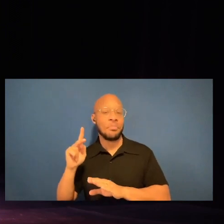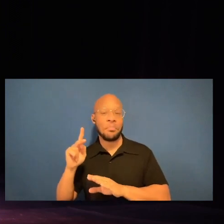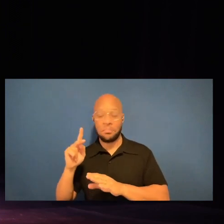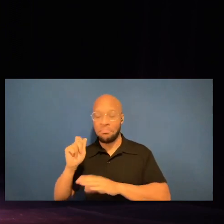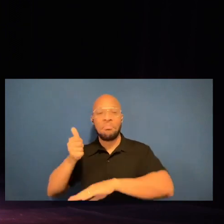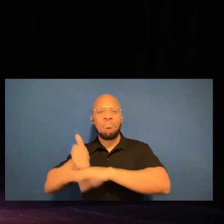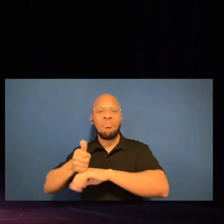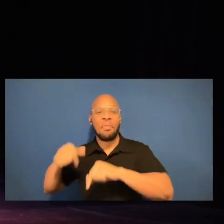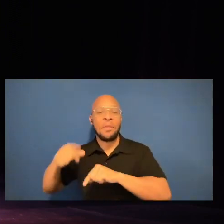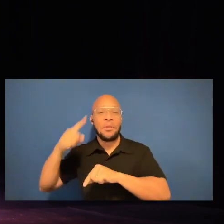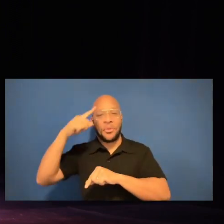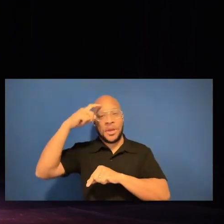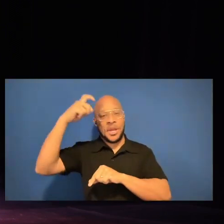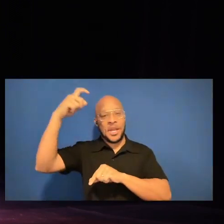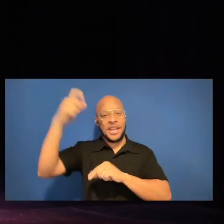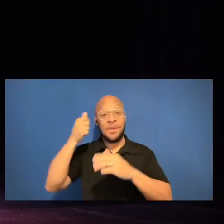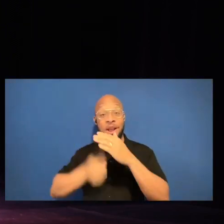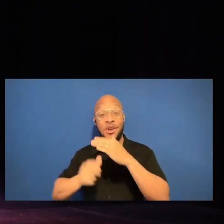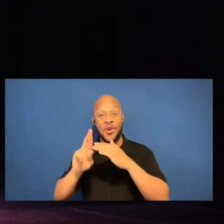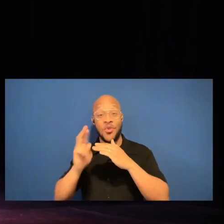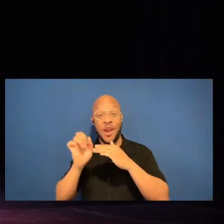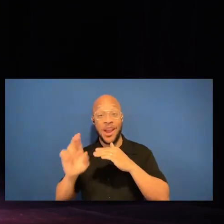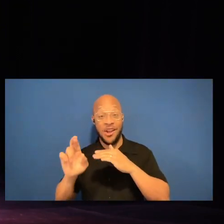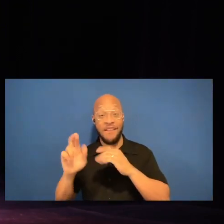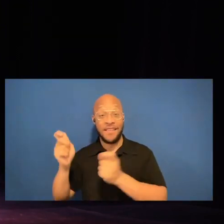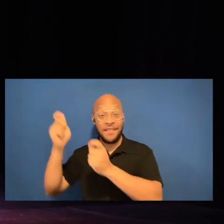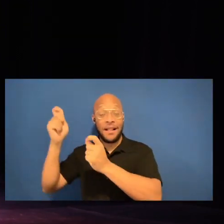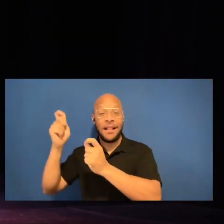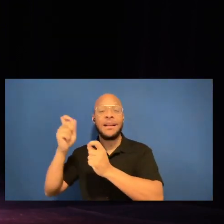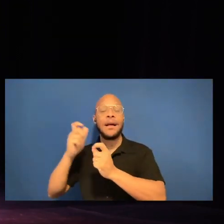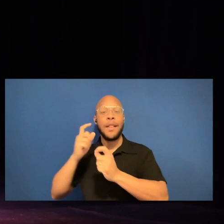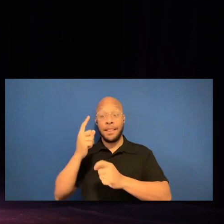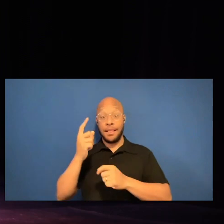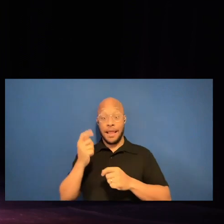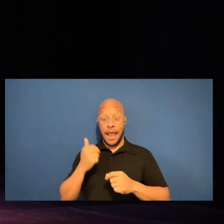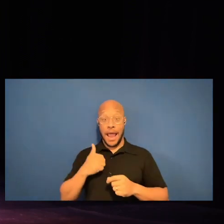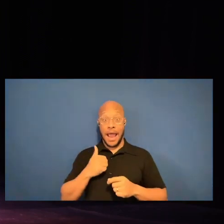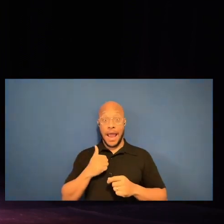was introduced to the late, great Ellen Stewart.